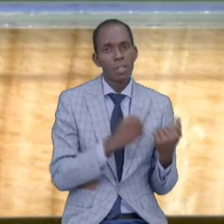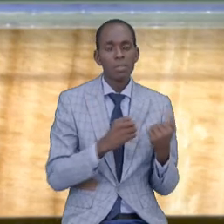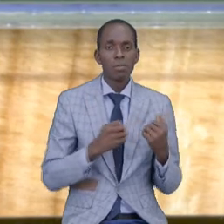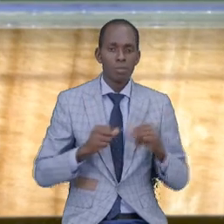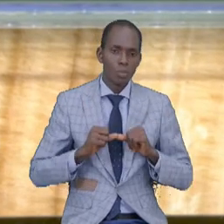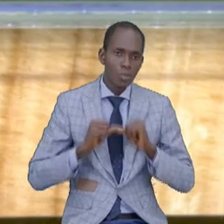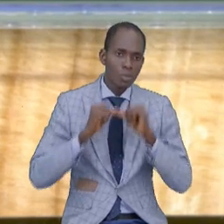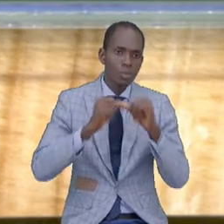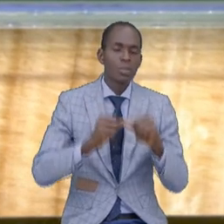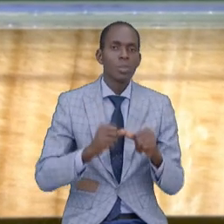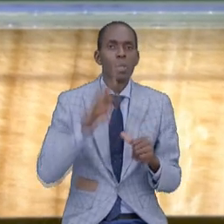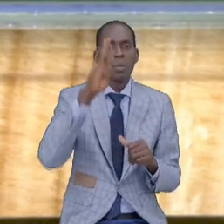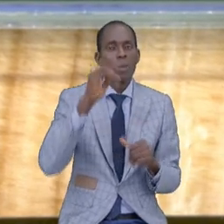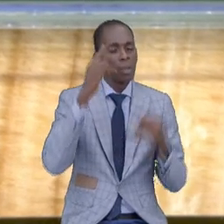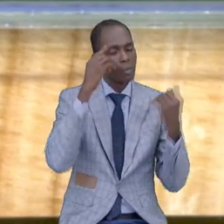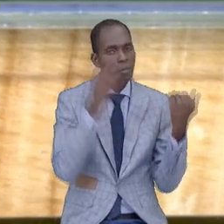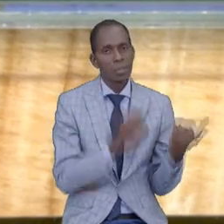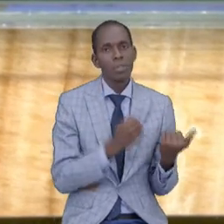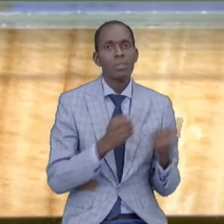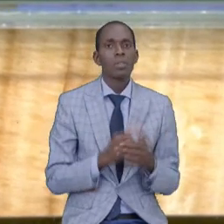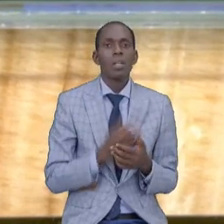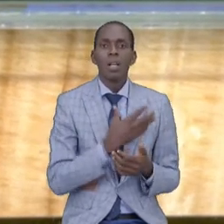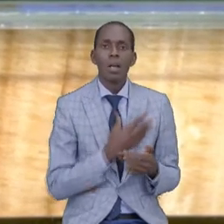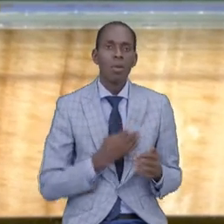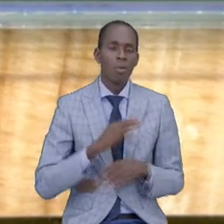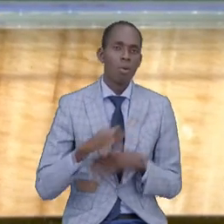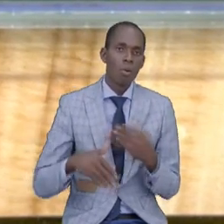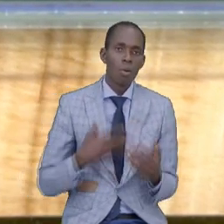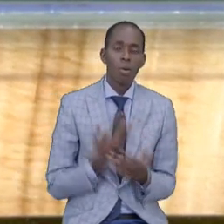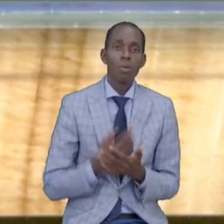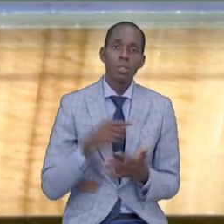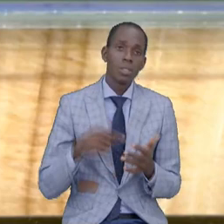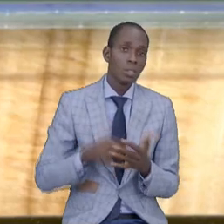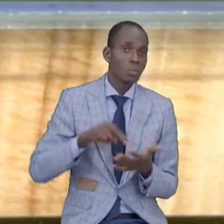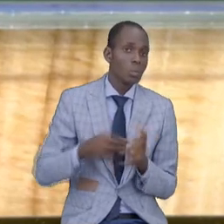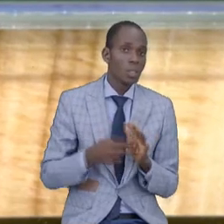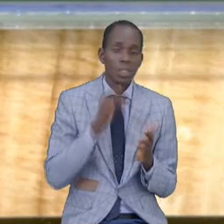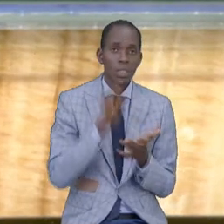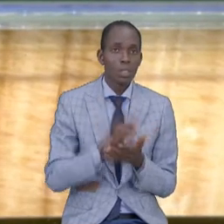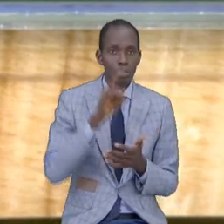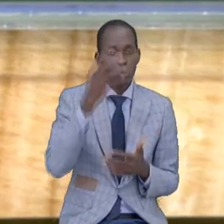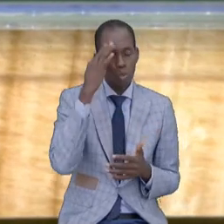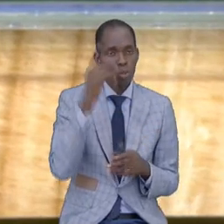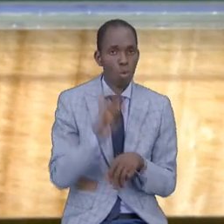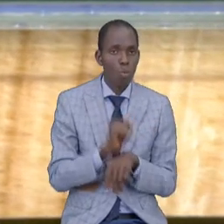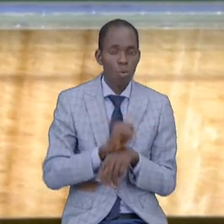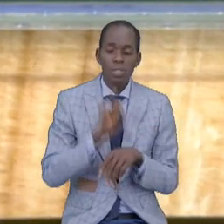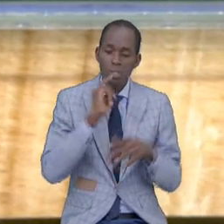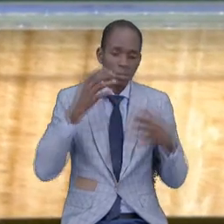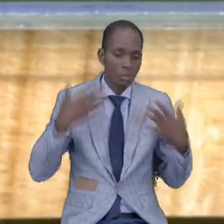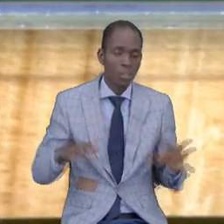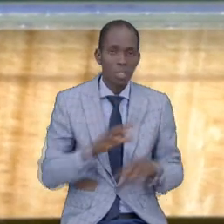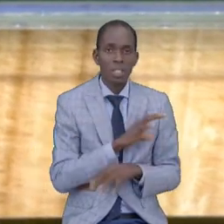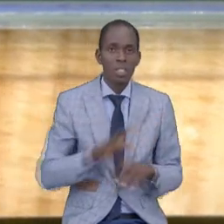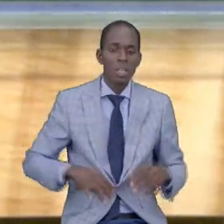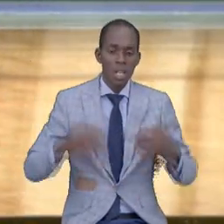steadfastness in the Lord by faith. And all it means is, you know, the work is done. Christ has died